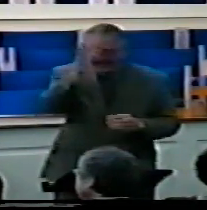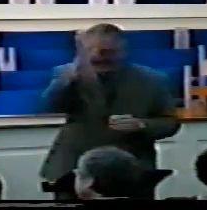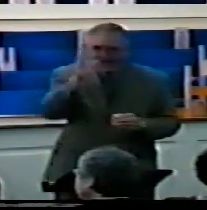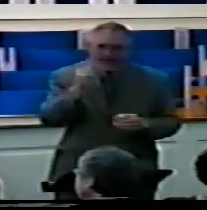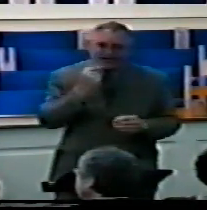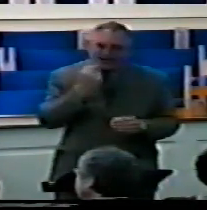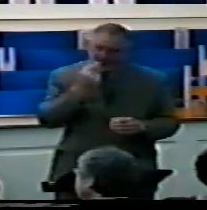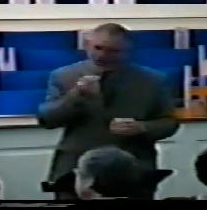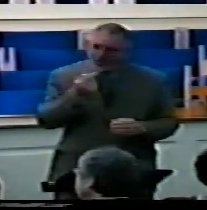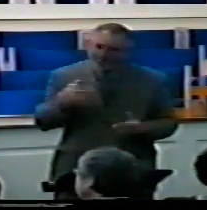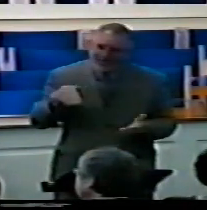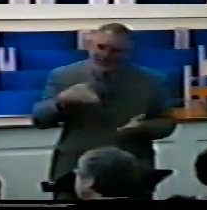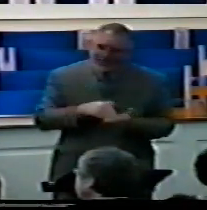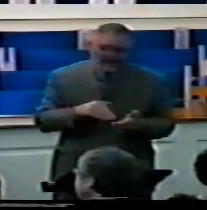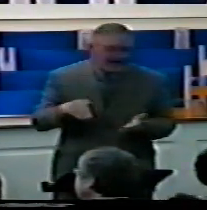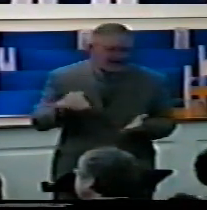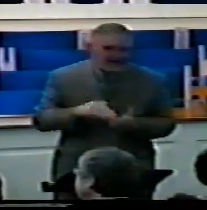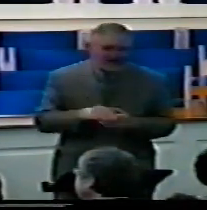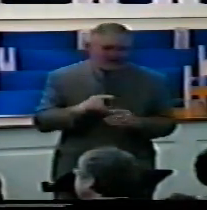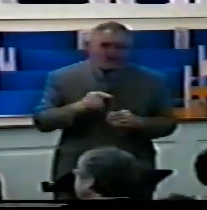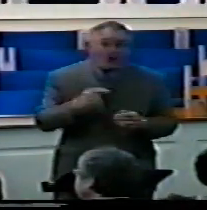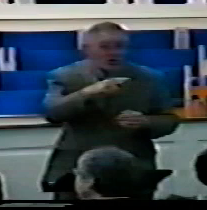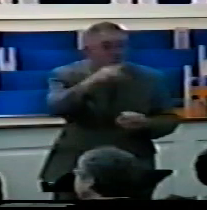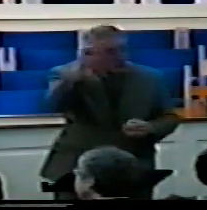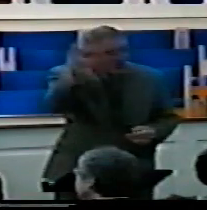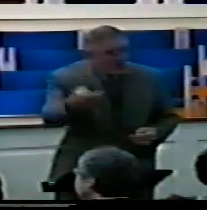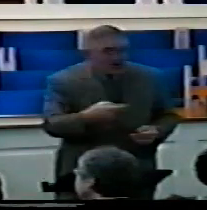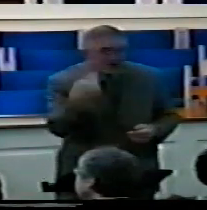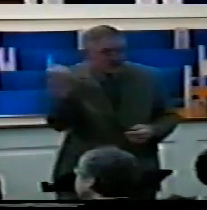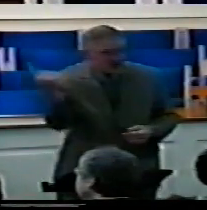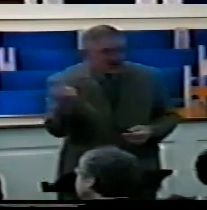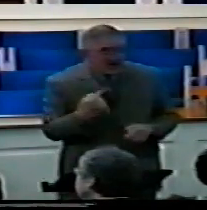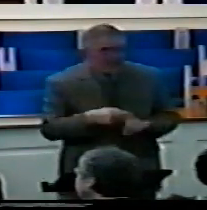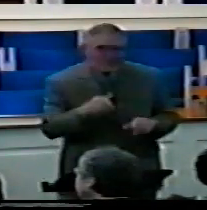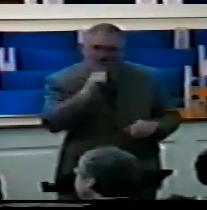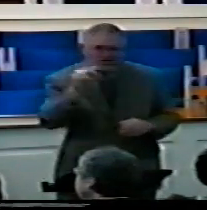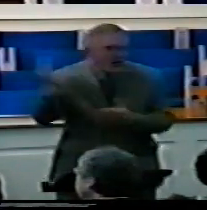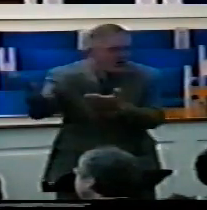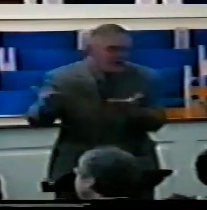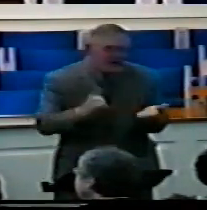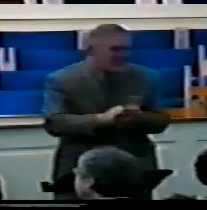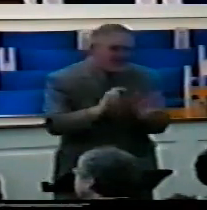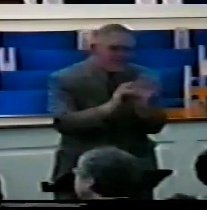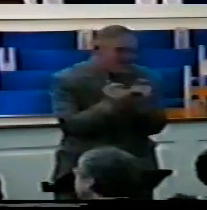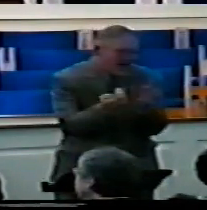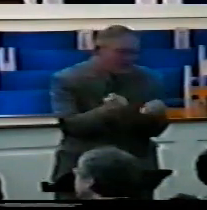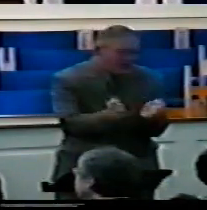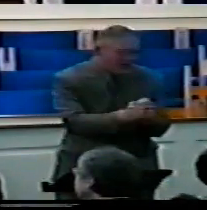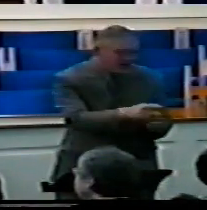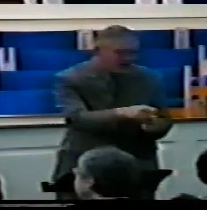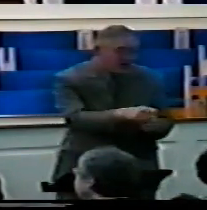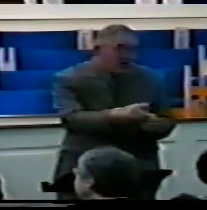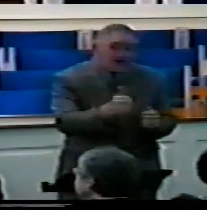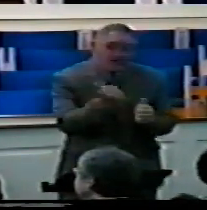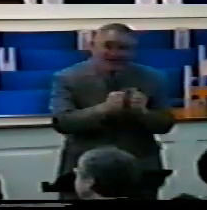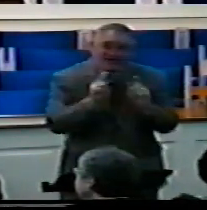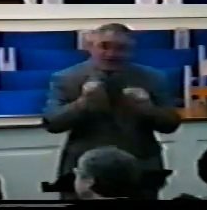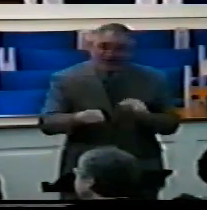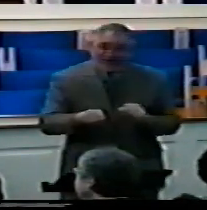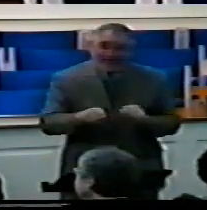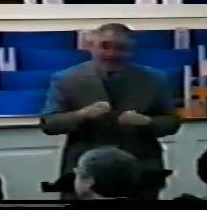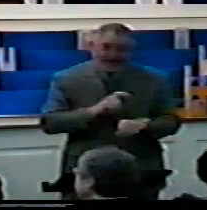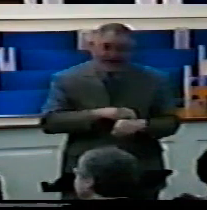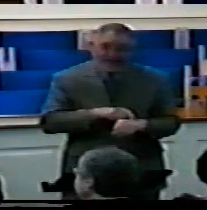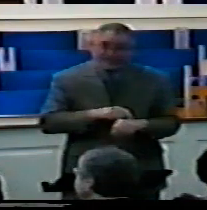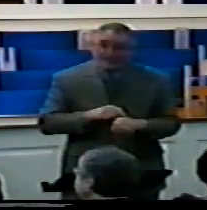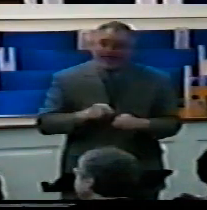you're welcome into this house, but don't you bring that book with you. He meant the Bible. And every time I crossed the threshold of that house, it was just this